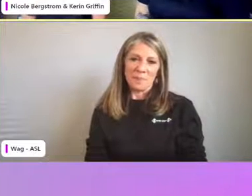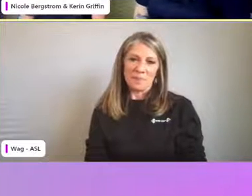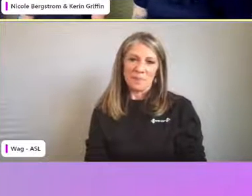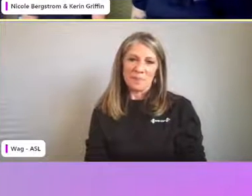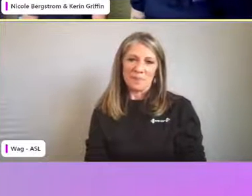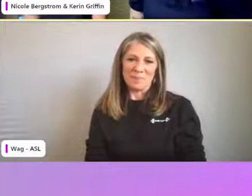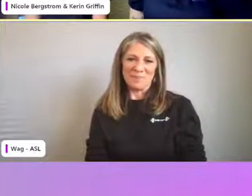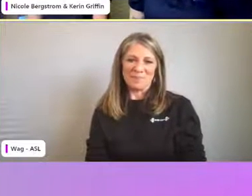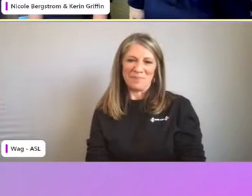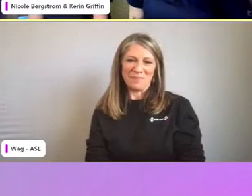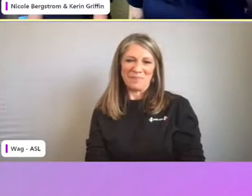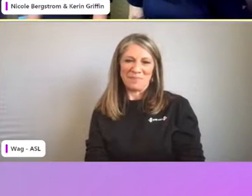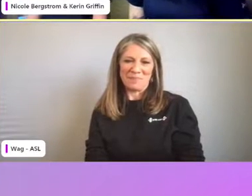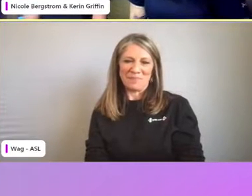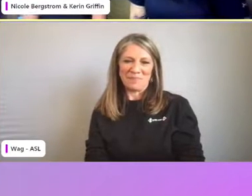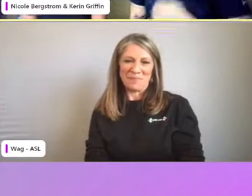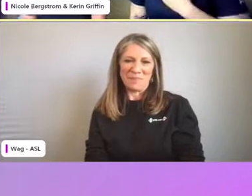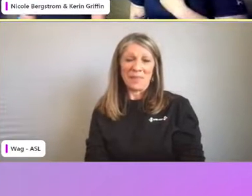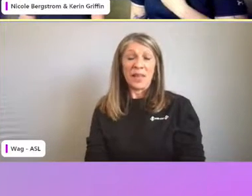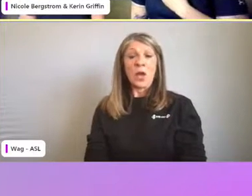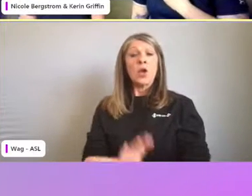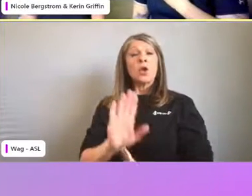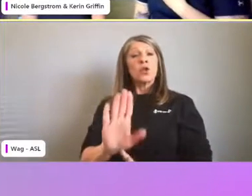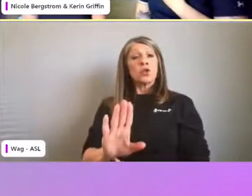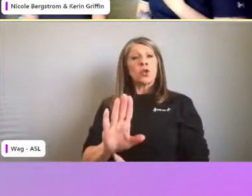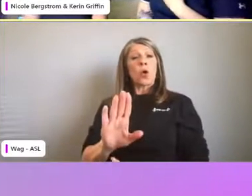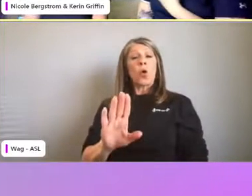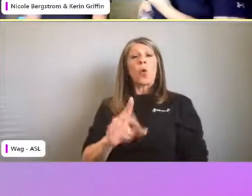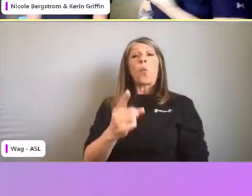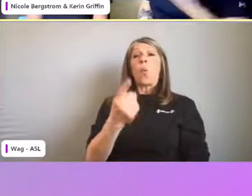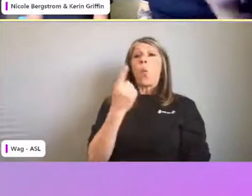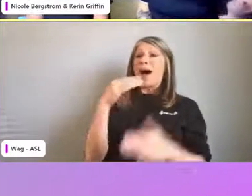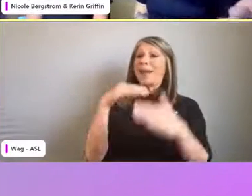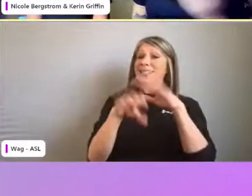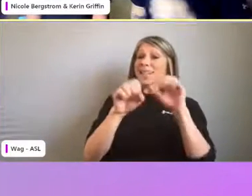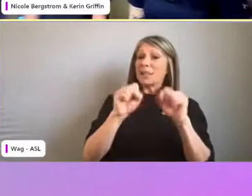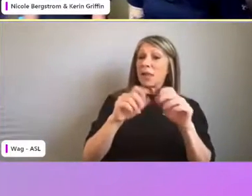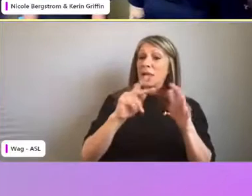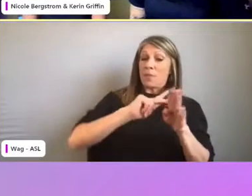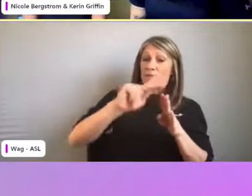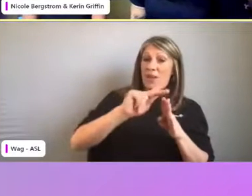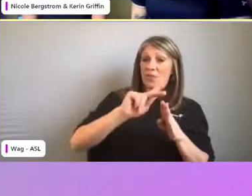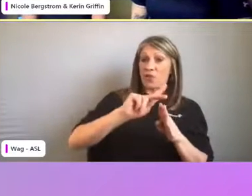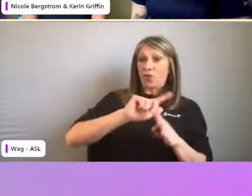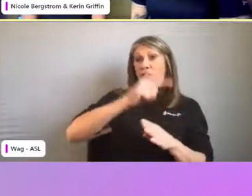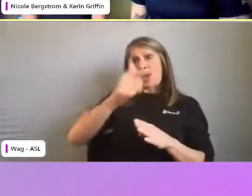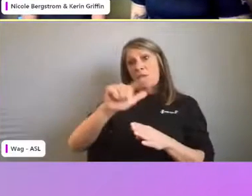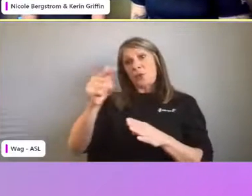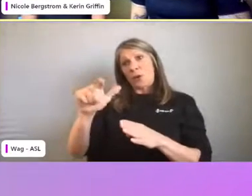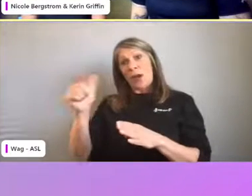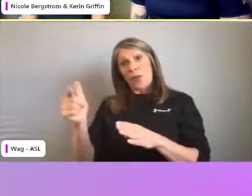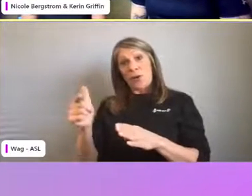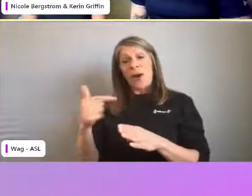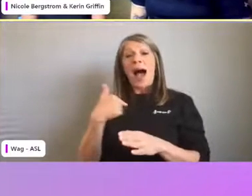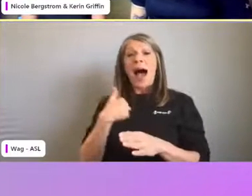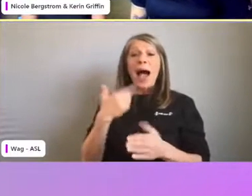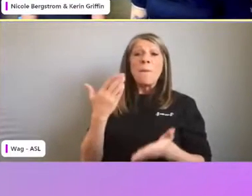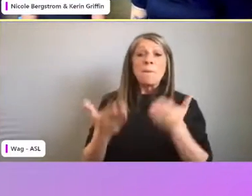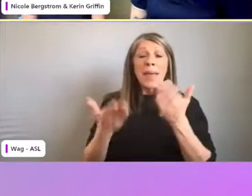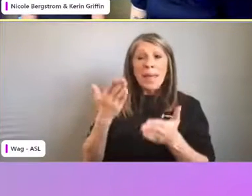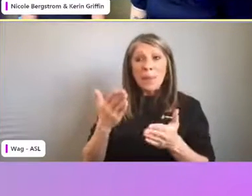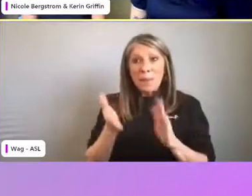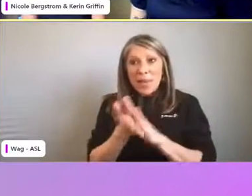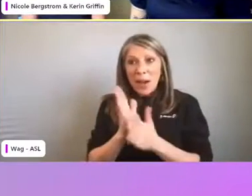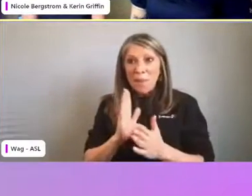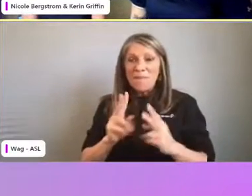There we go. So from one accessibility professional to another, you know, I may get overly